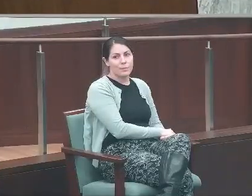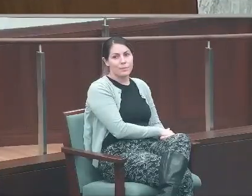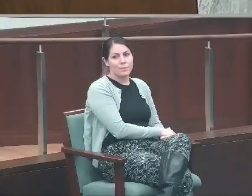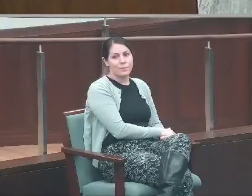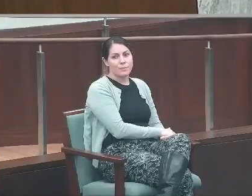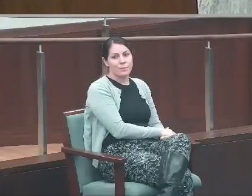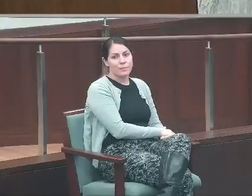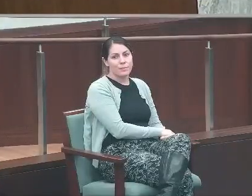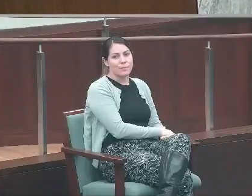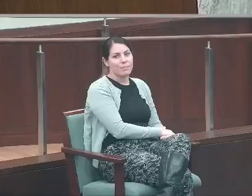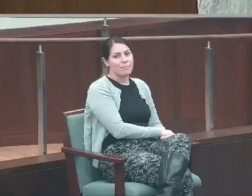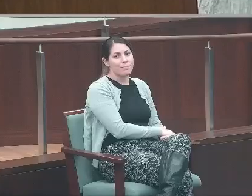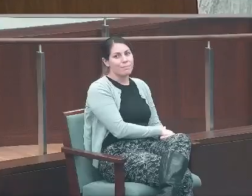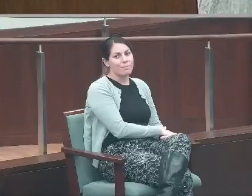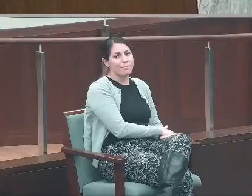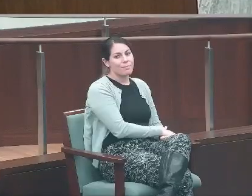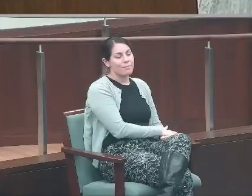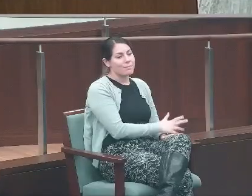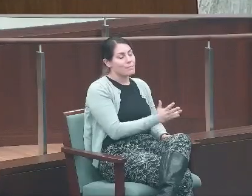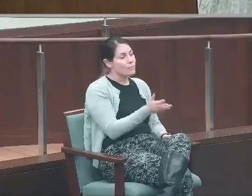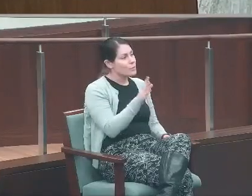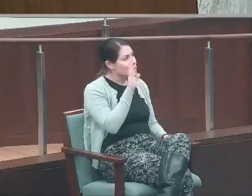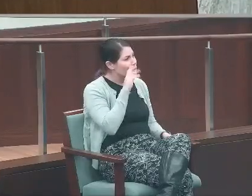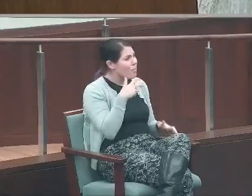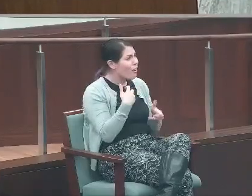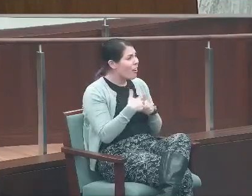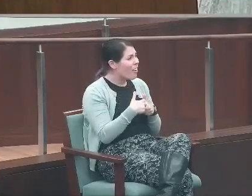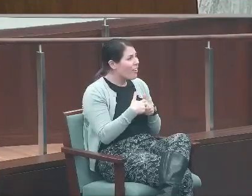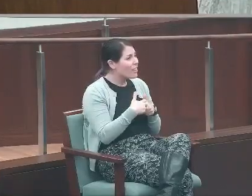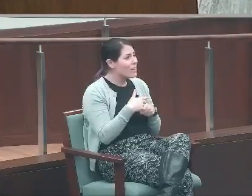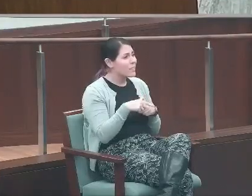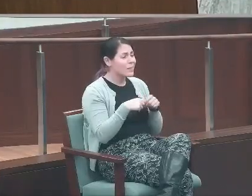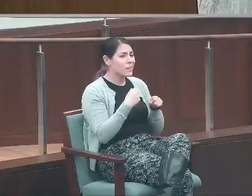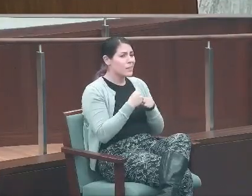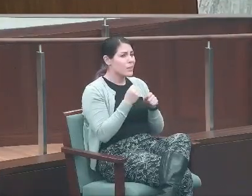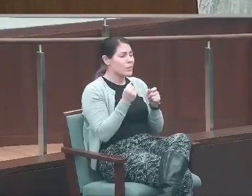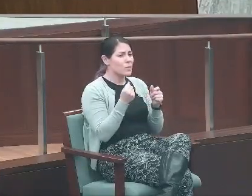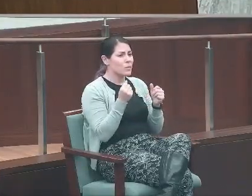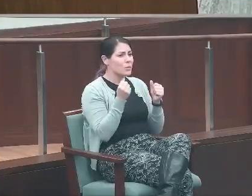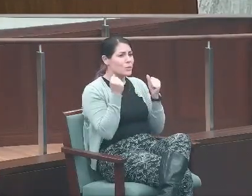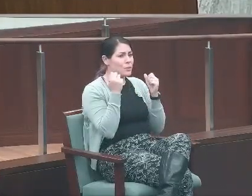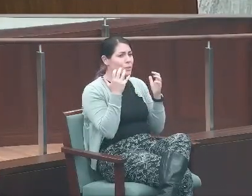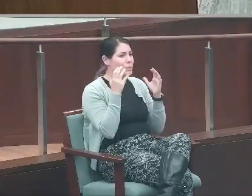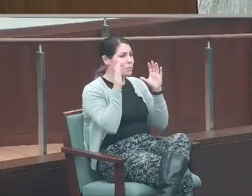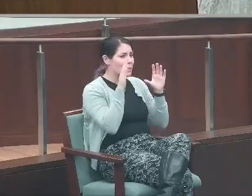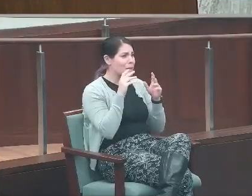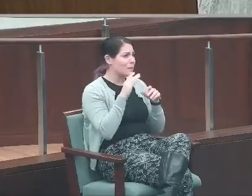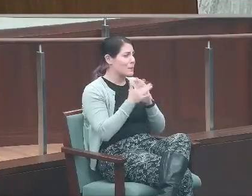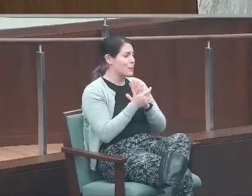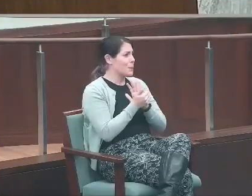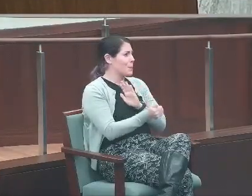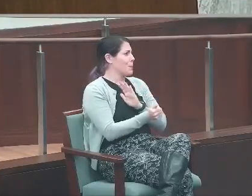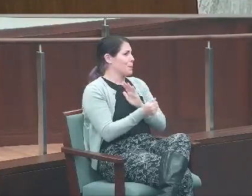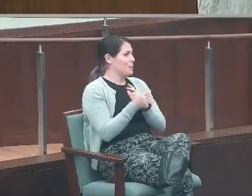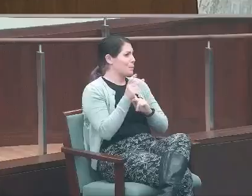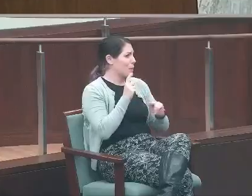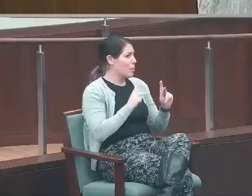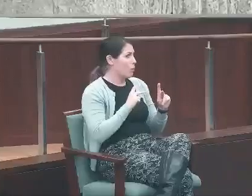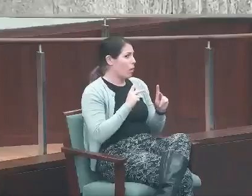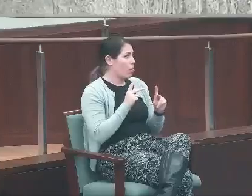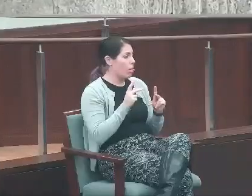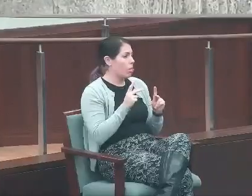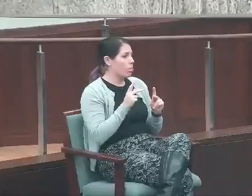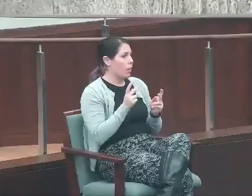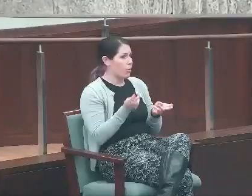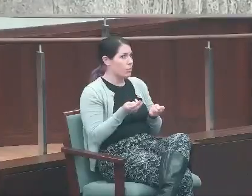Because it's hard. I mean, there were a lot of very, very talented people who put their name in.